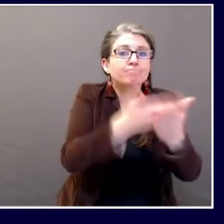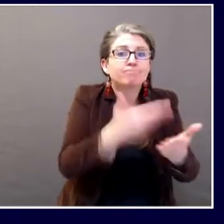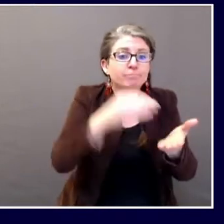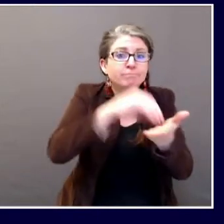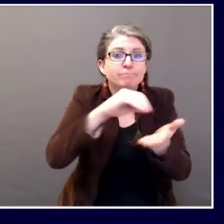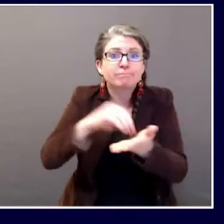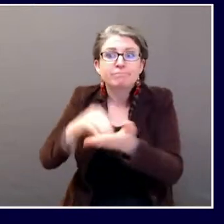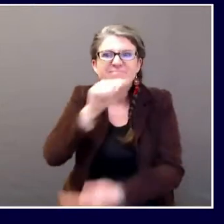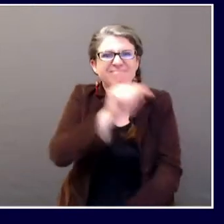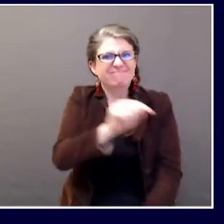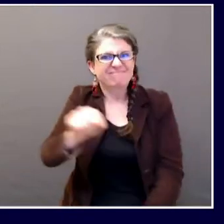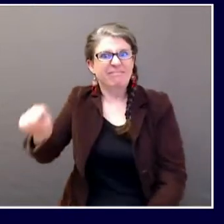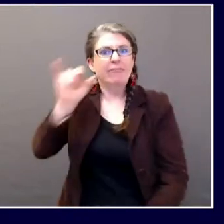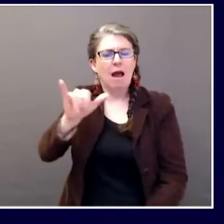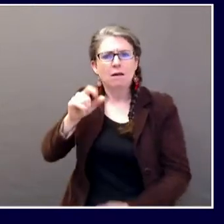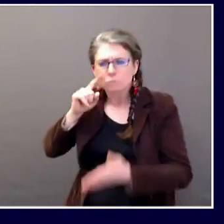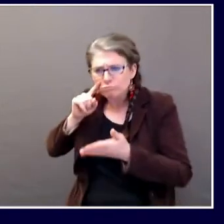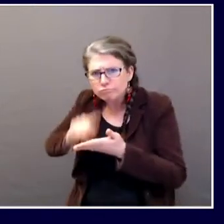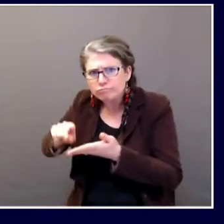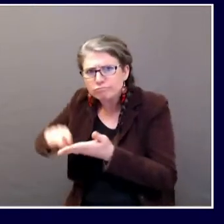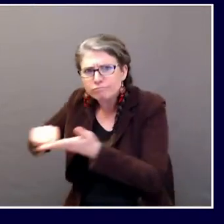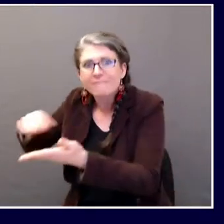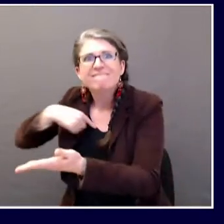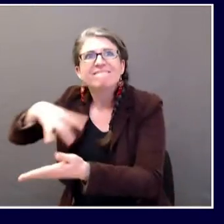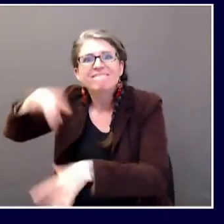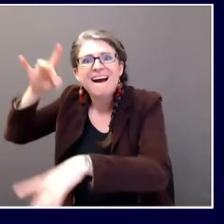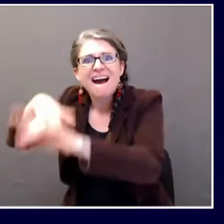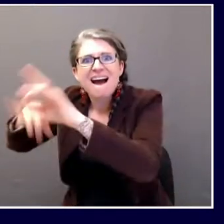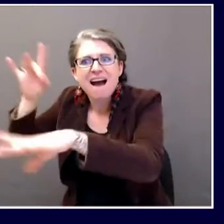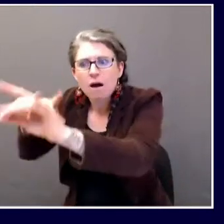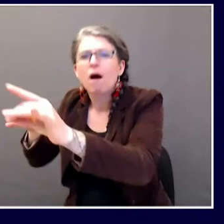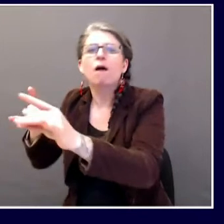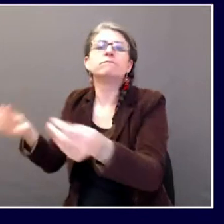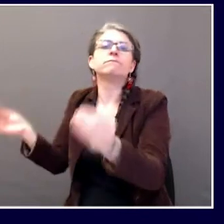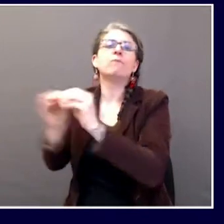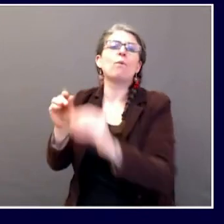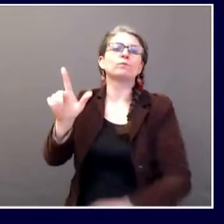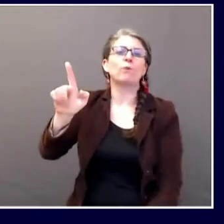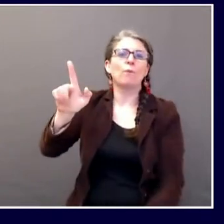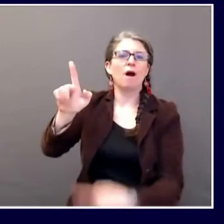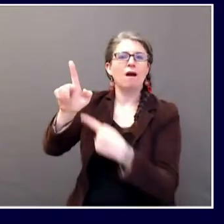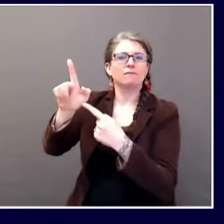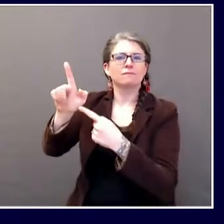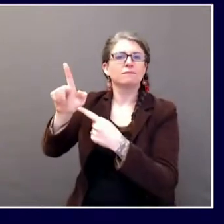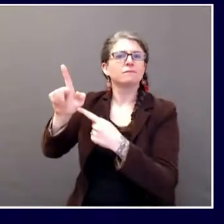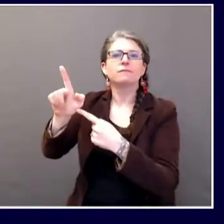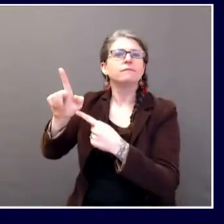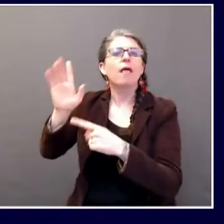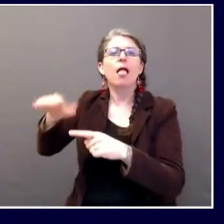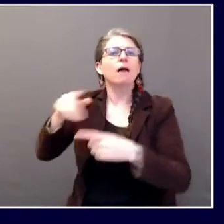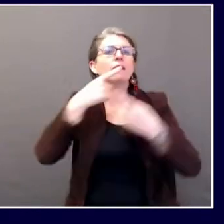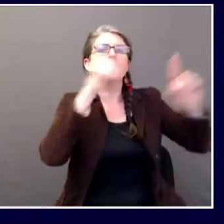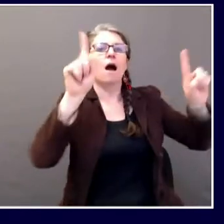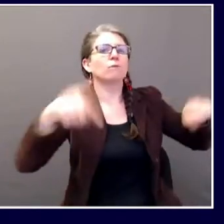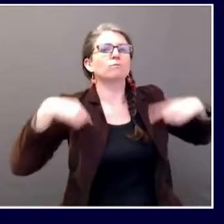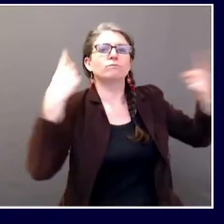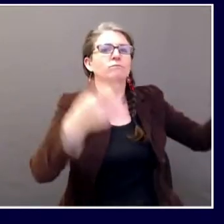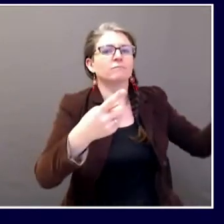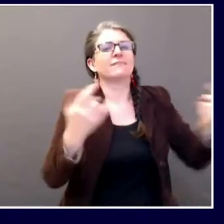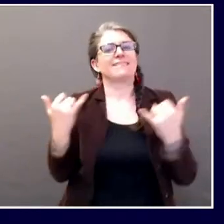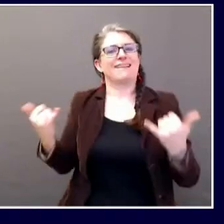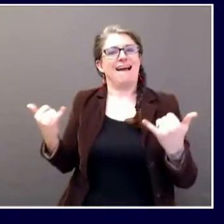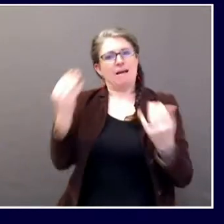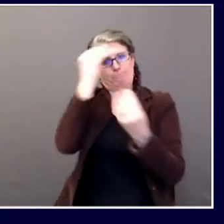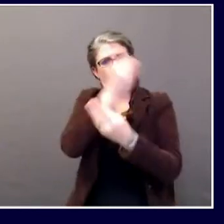deaths for which we are reporting today were generated as a result of that periodic review of death